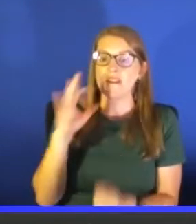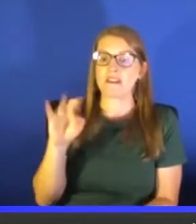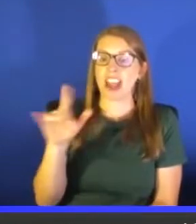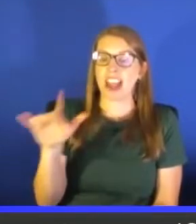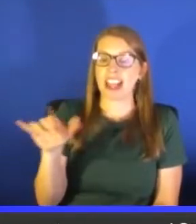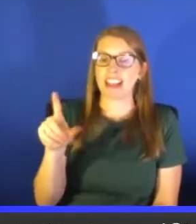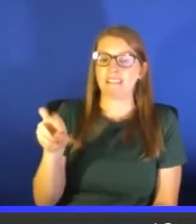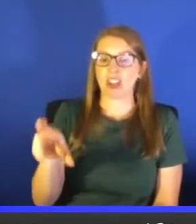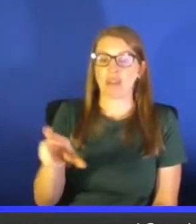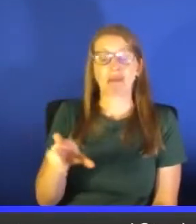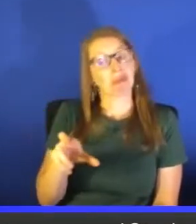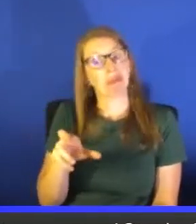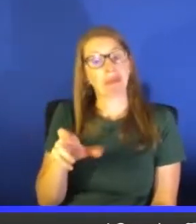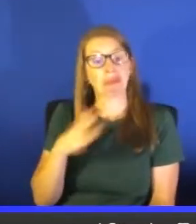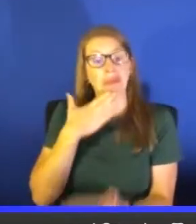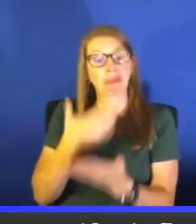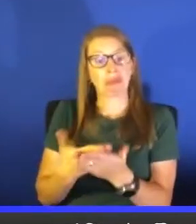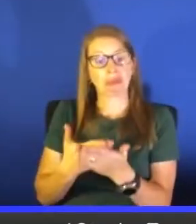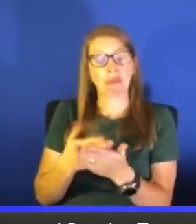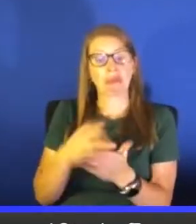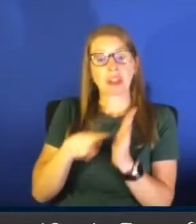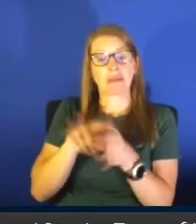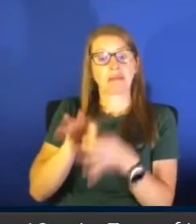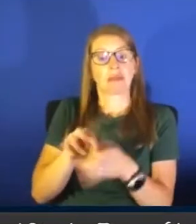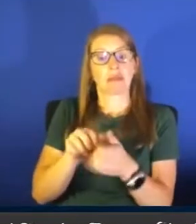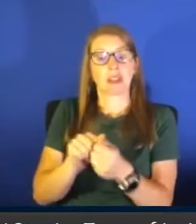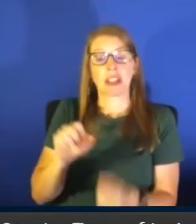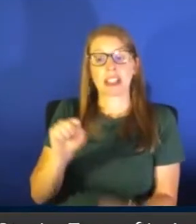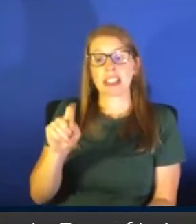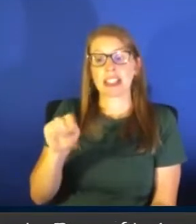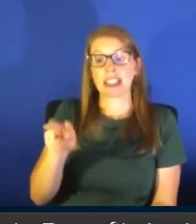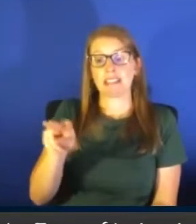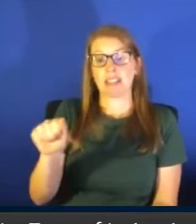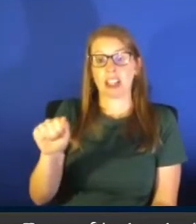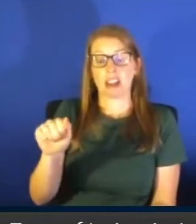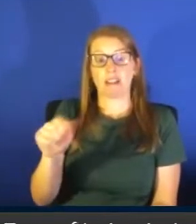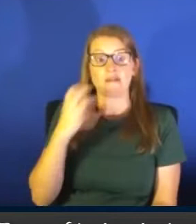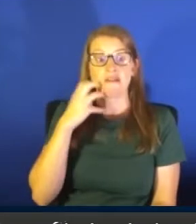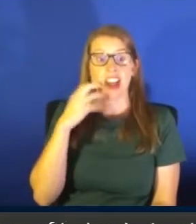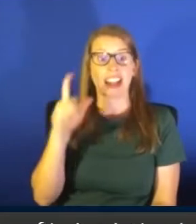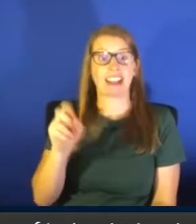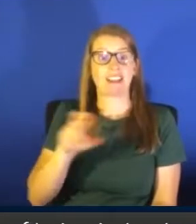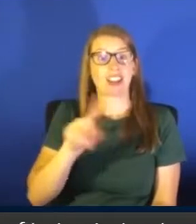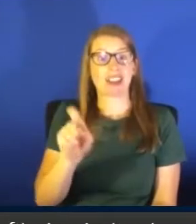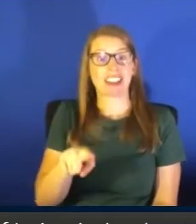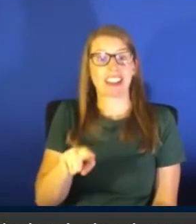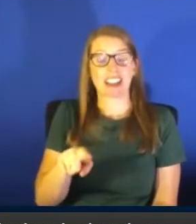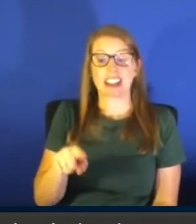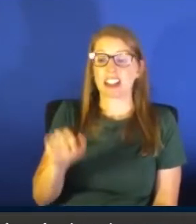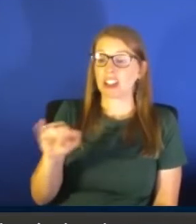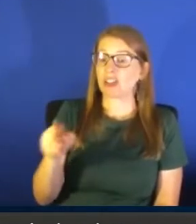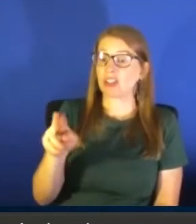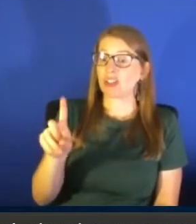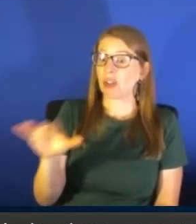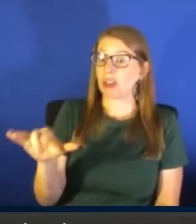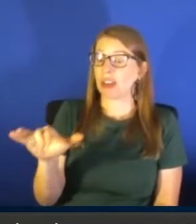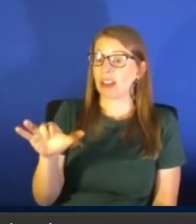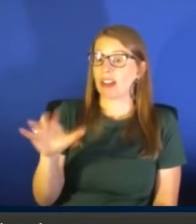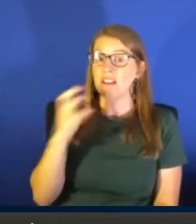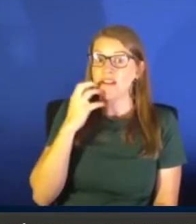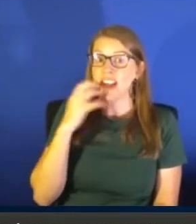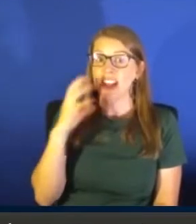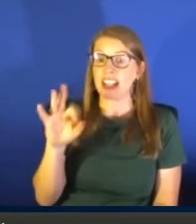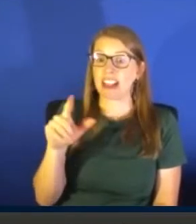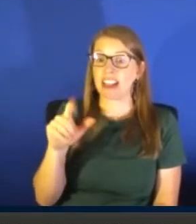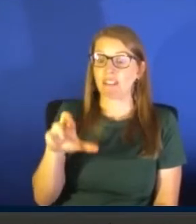research going on with stevia. Another fatty liver question. Judy wants to know, is fatty liver